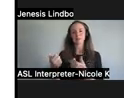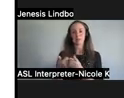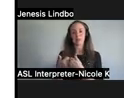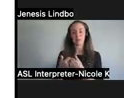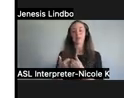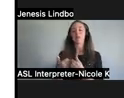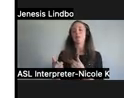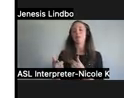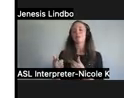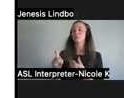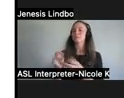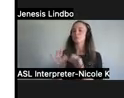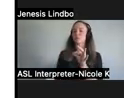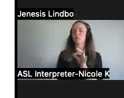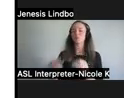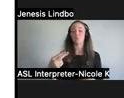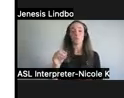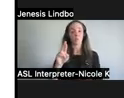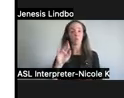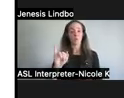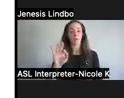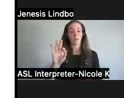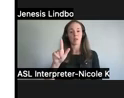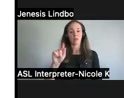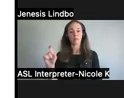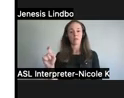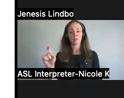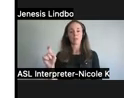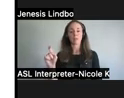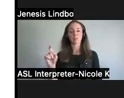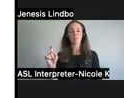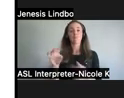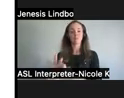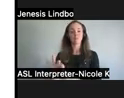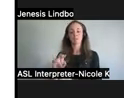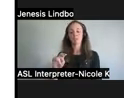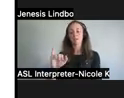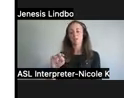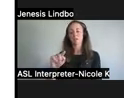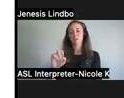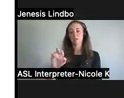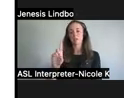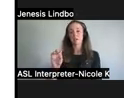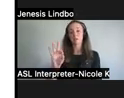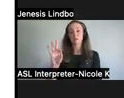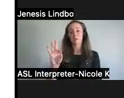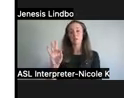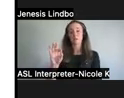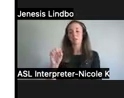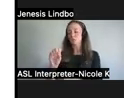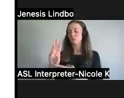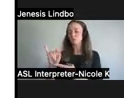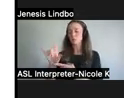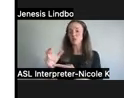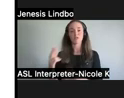controls. So the Hori Flex, since it's directly compatible with the Nintendo Switch, lends itself very well to that because it can be played with these